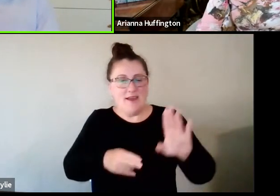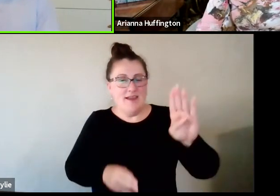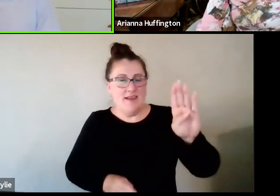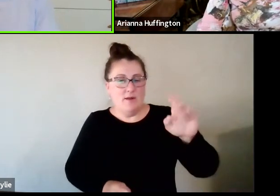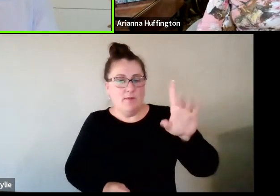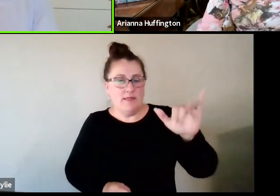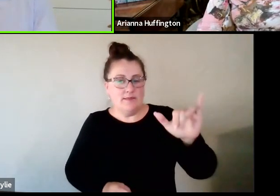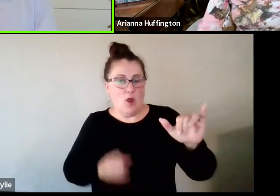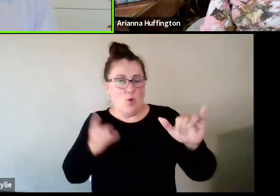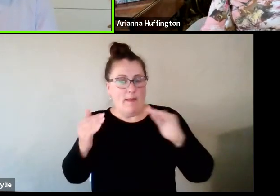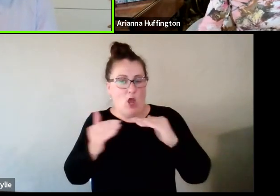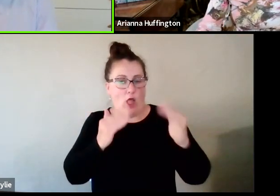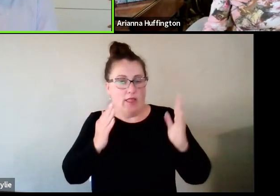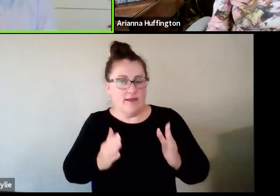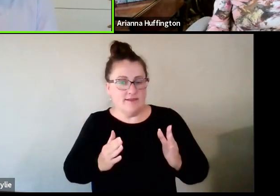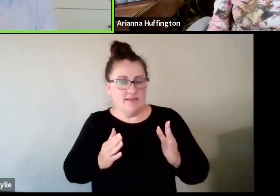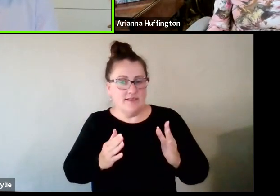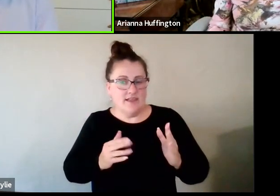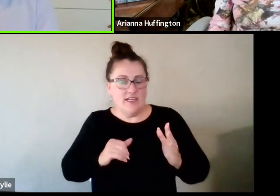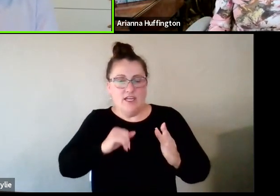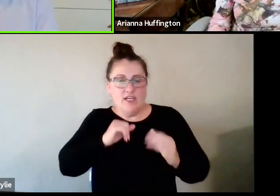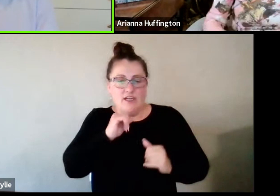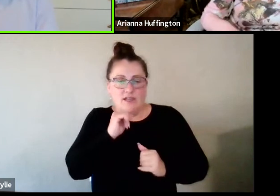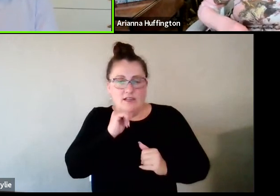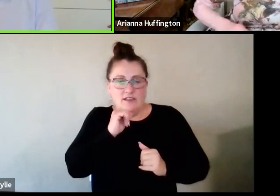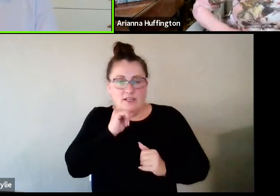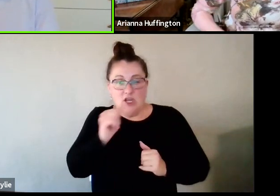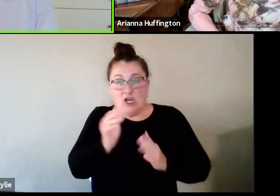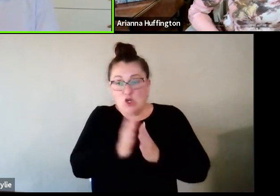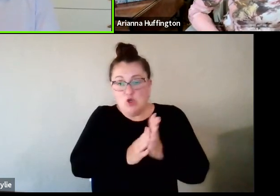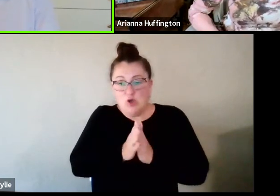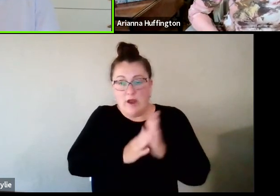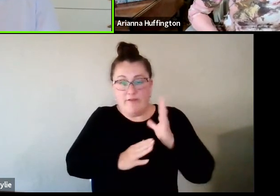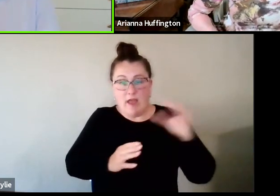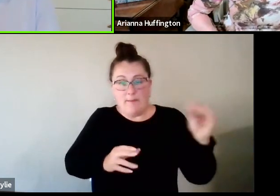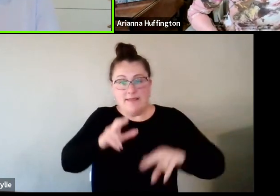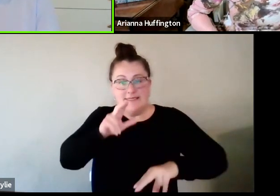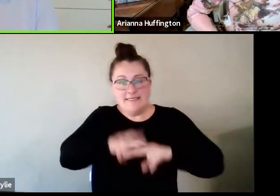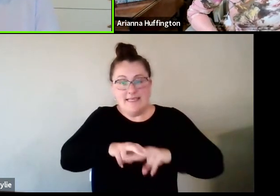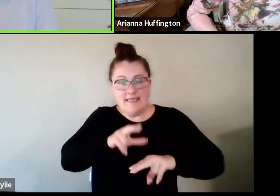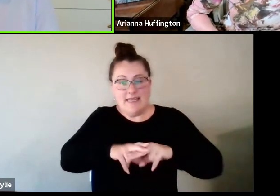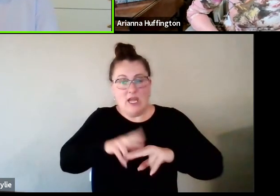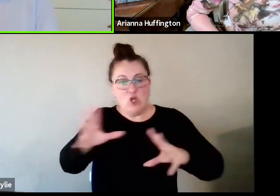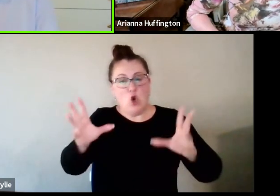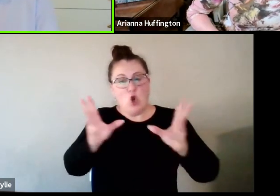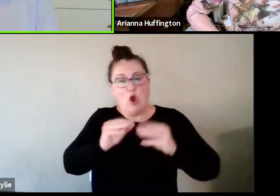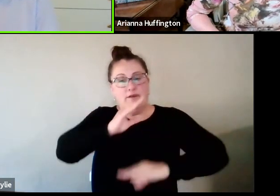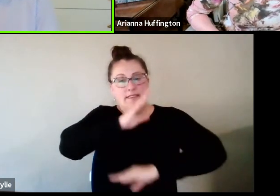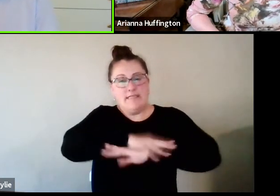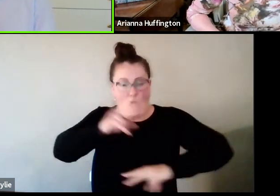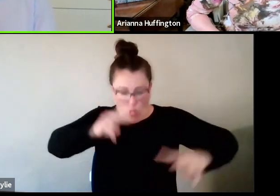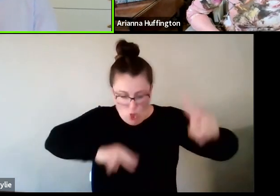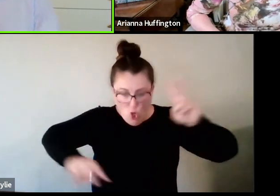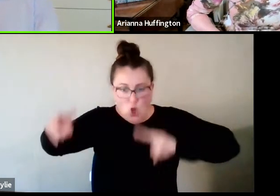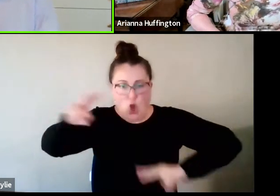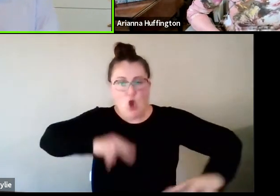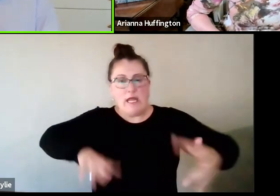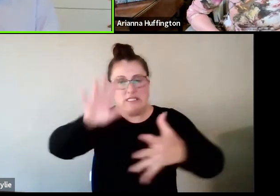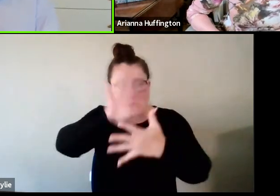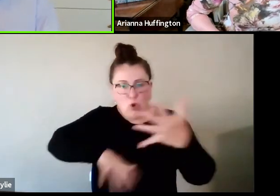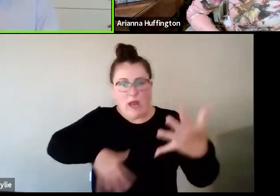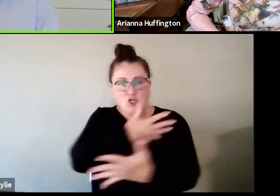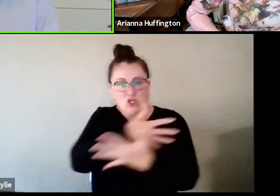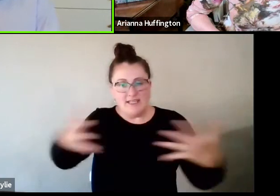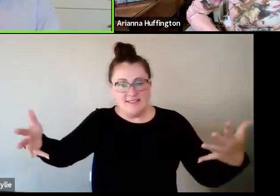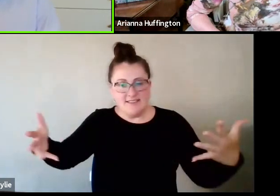my colleagues told me, Hubert, you're not gonna be able to lead the company sitting at your conference table looking at spreadsheets. I think it's the same